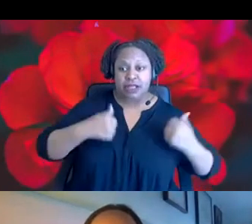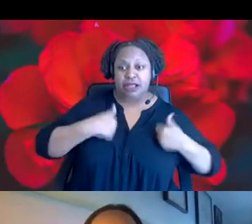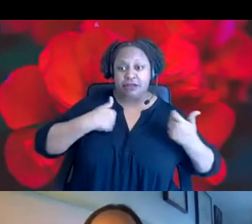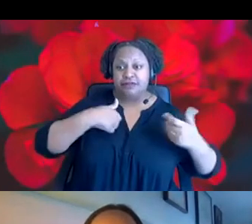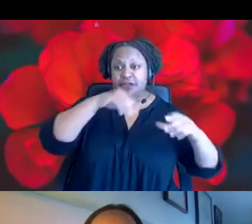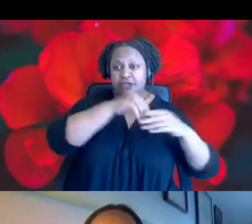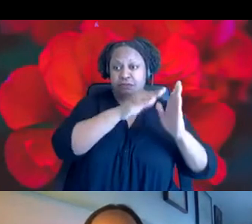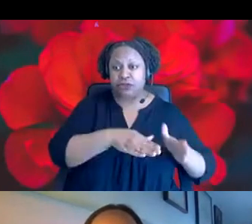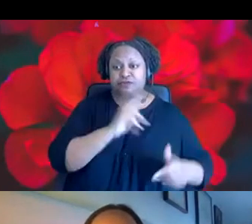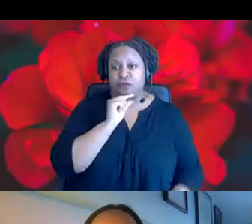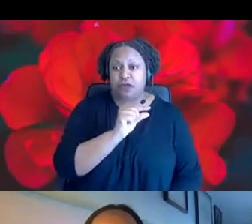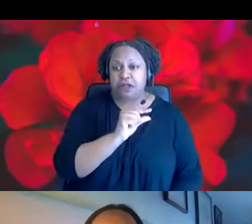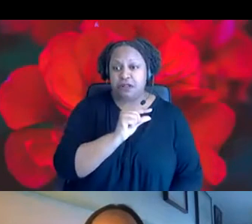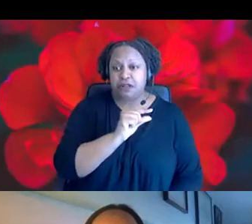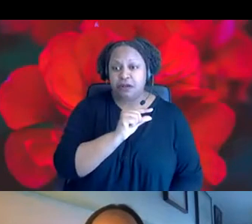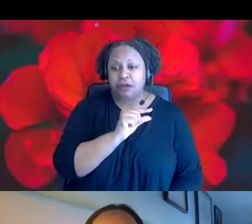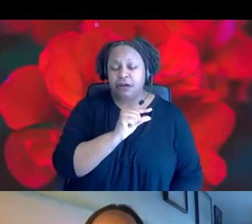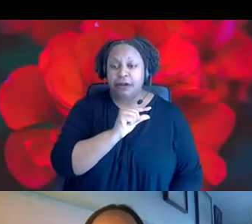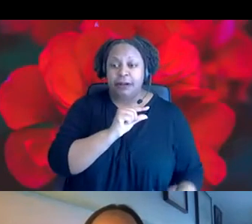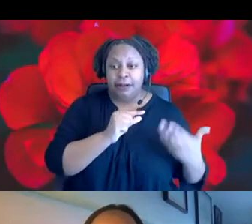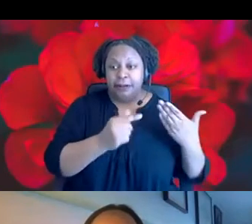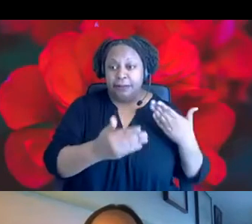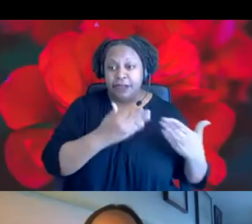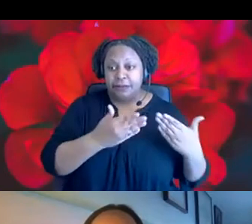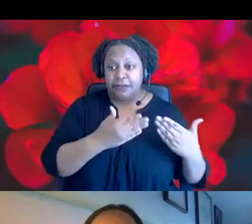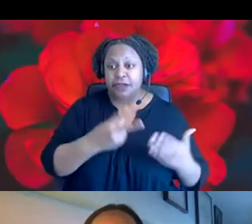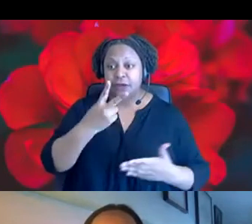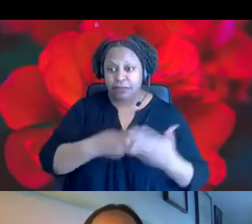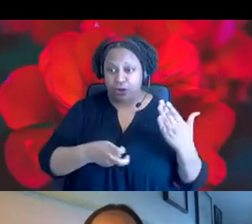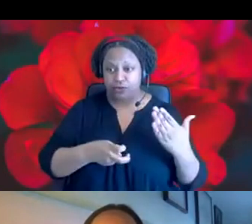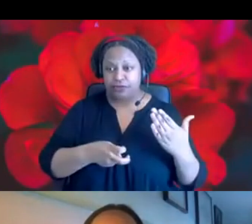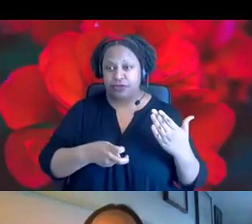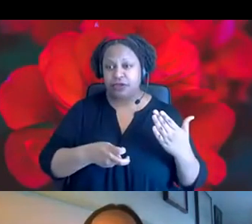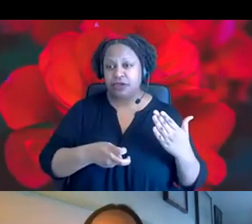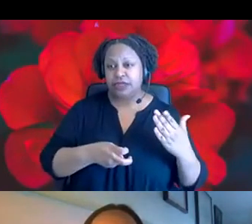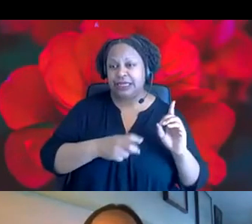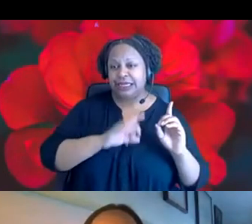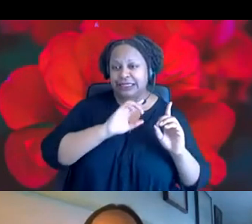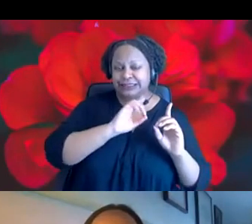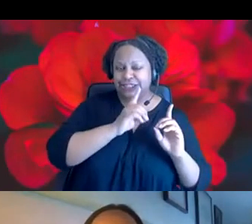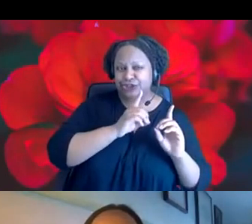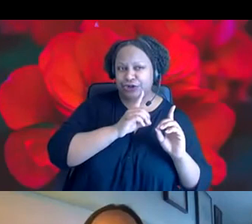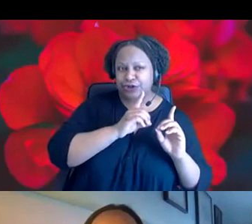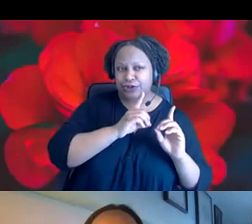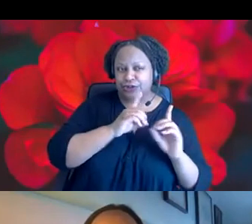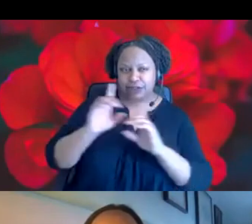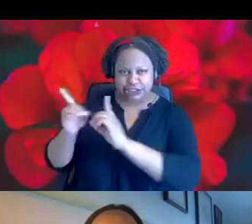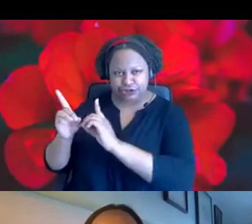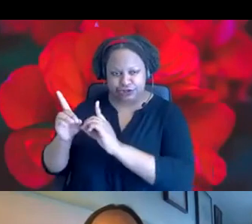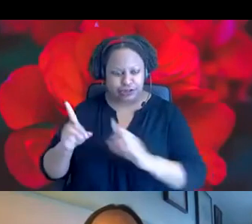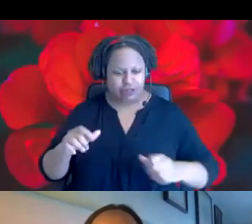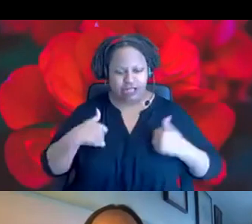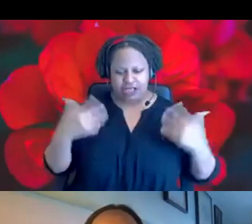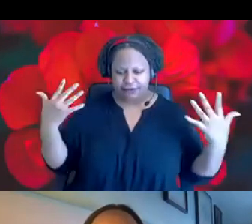and maybe doing this meeting of digital and live at some point or whatever it is. I think people are more likely to hear